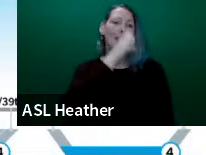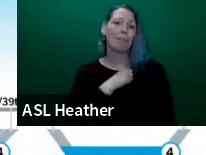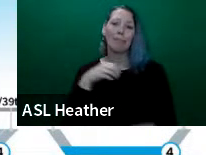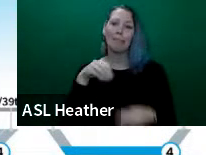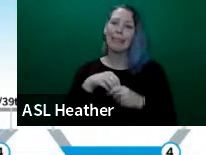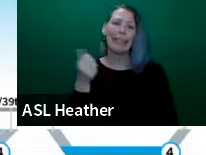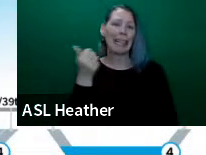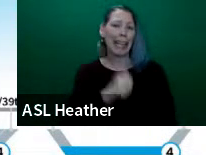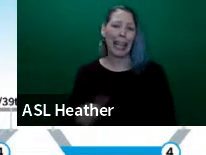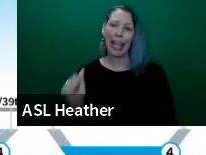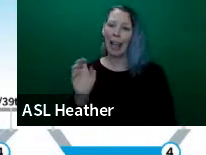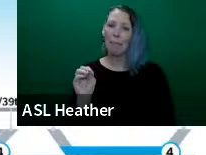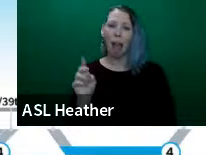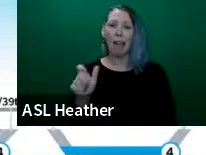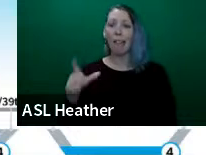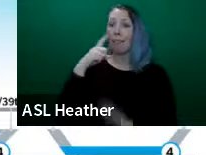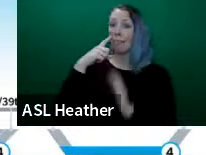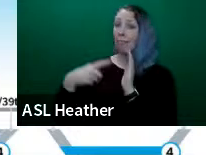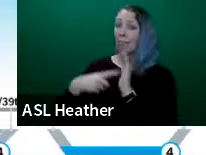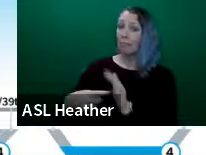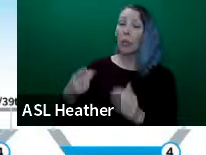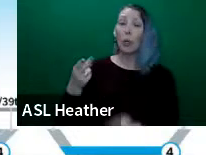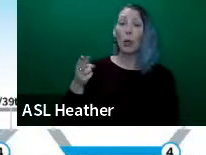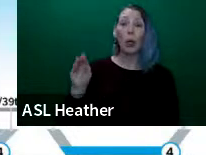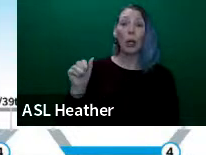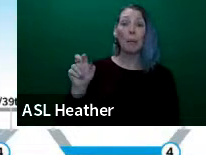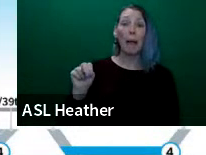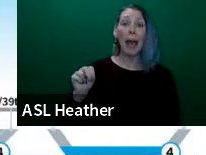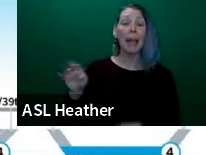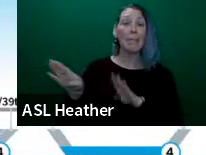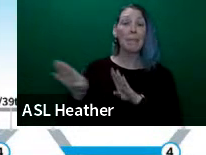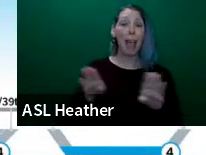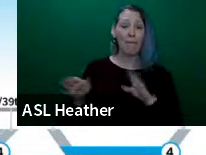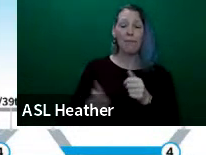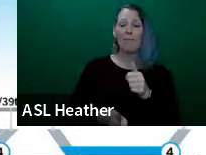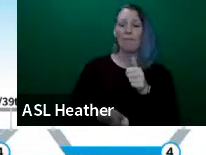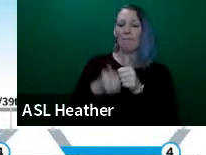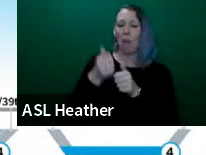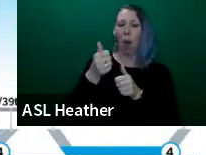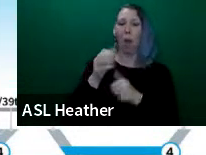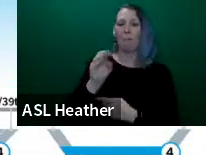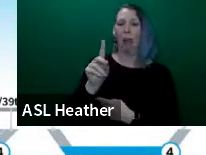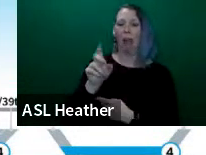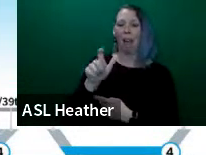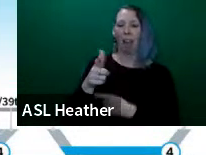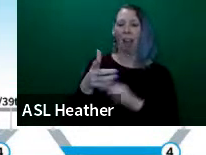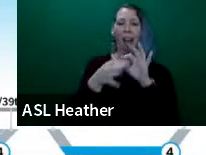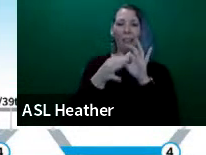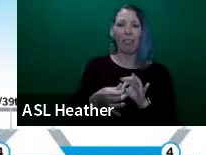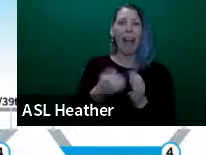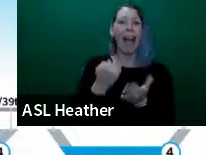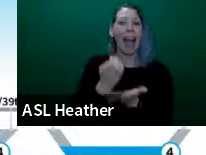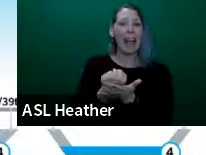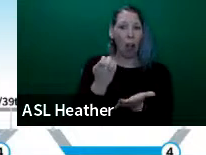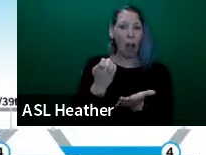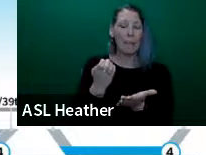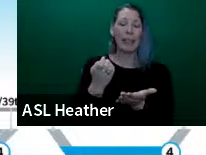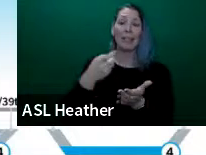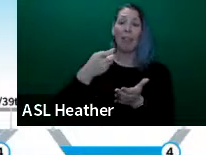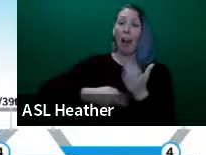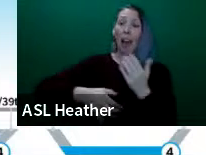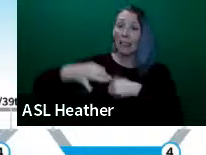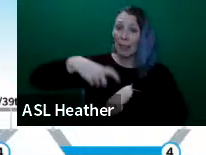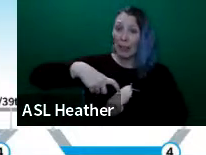about human behavior, for example. Most models are built around the economics, the cost of time.